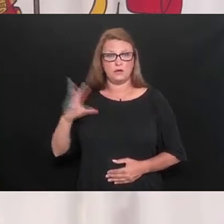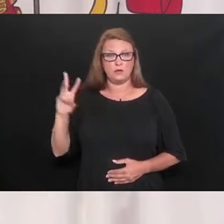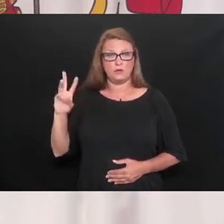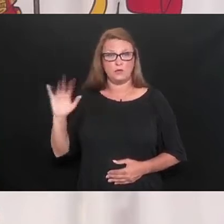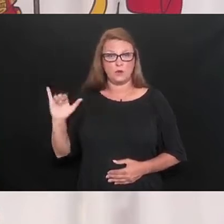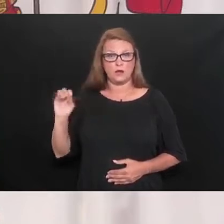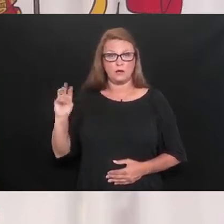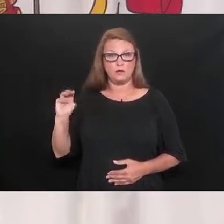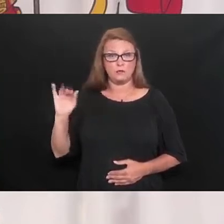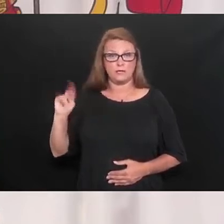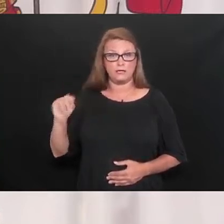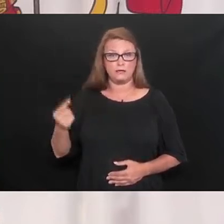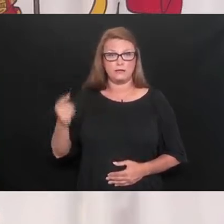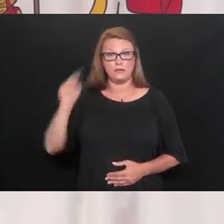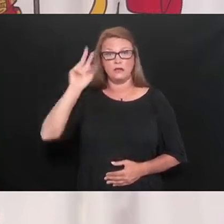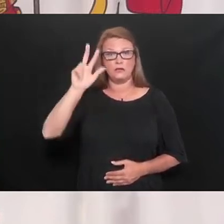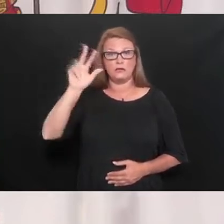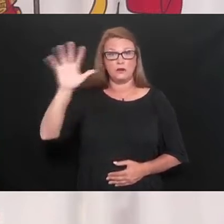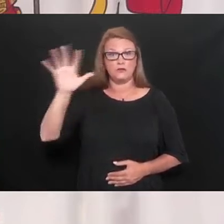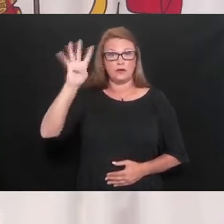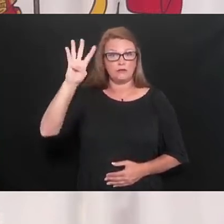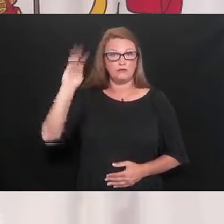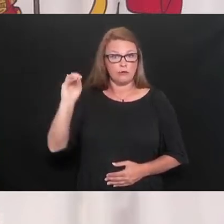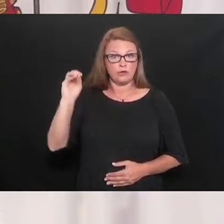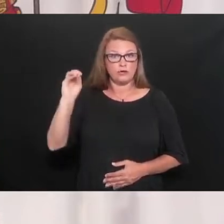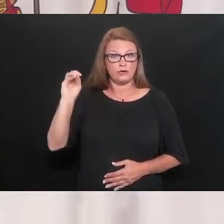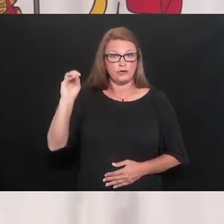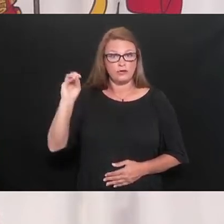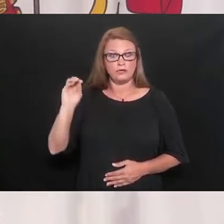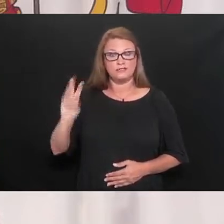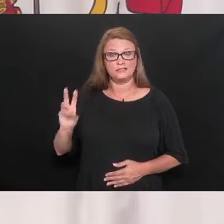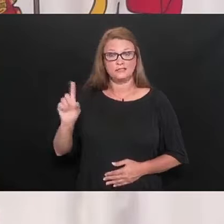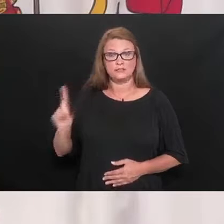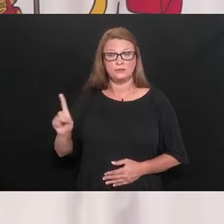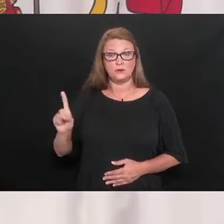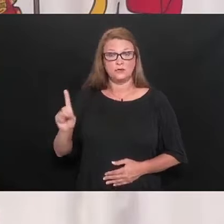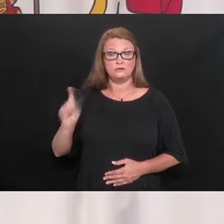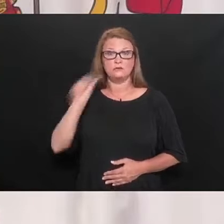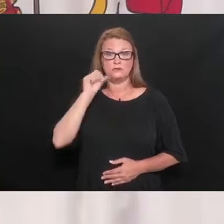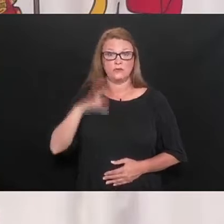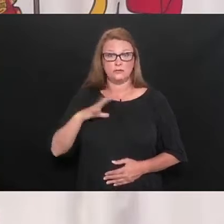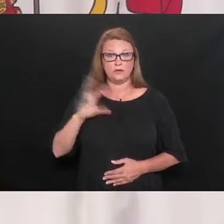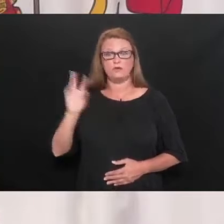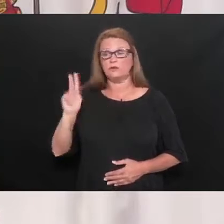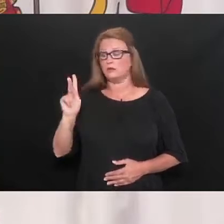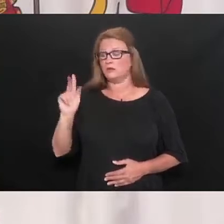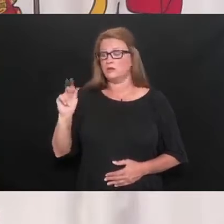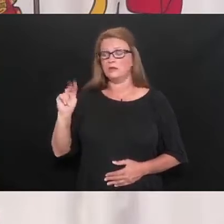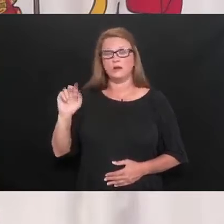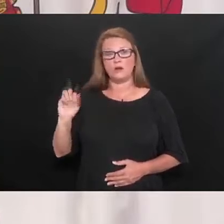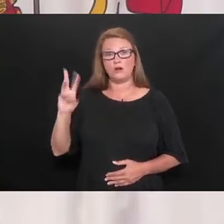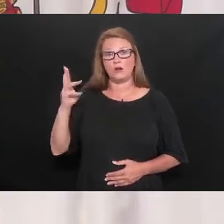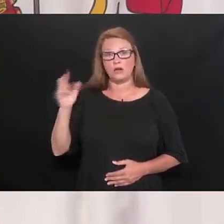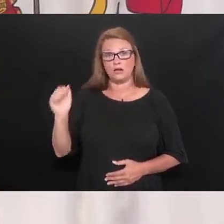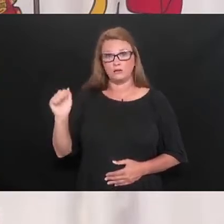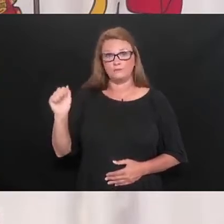County. The 3,540th death is a 61-year-old female from Kanawha County. The